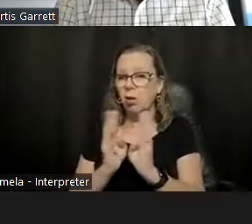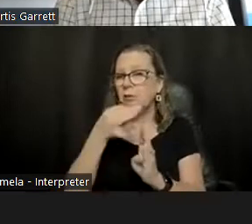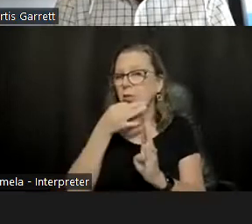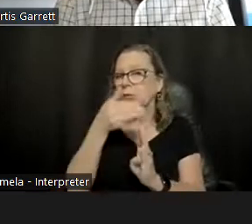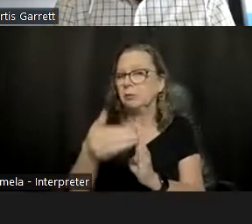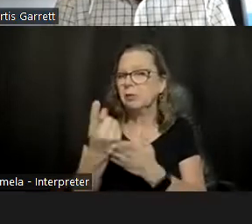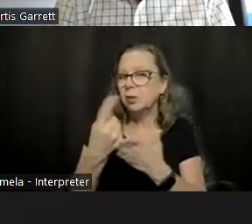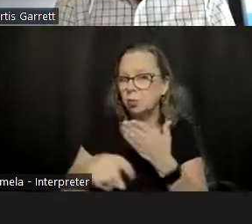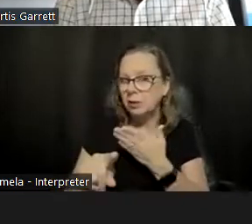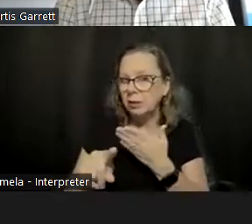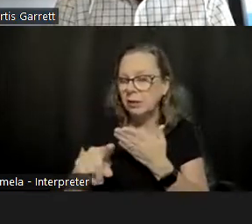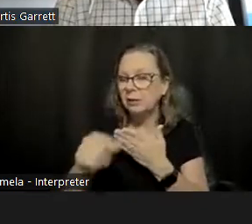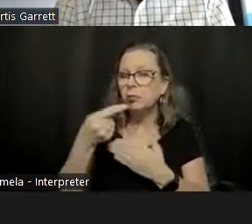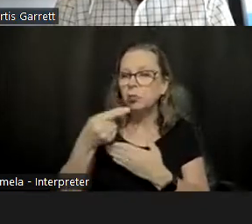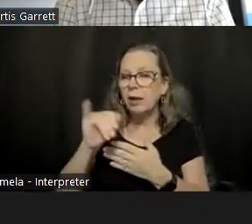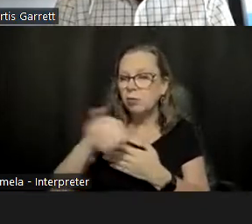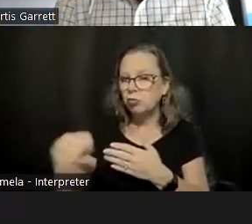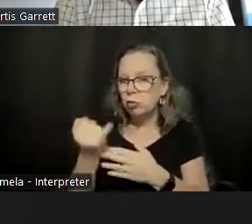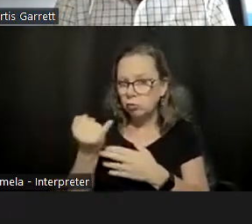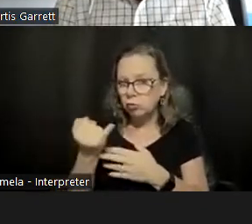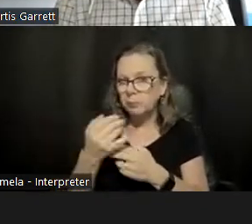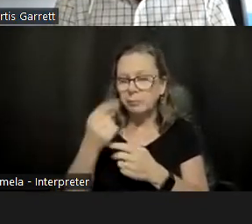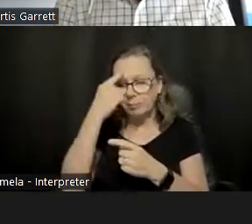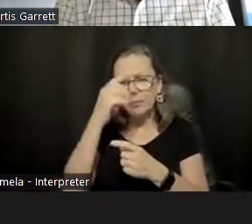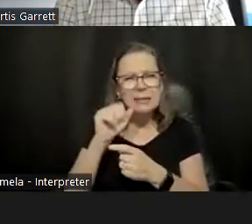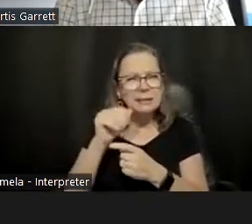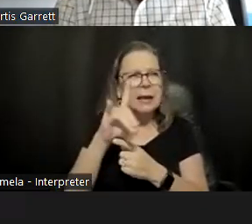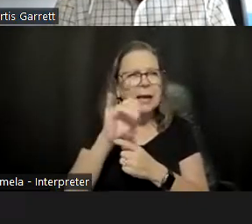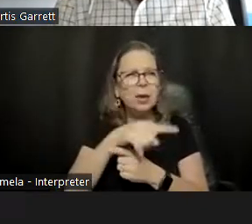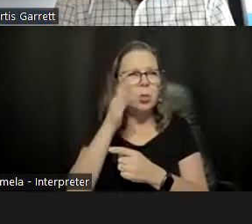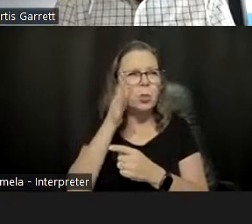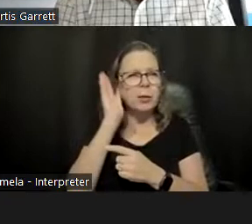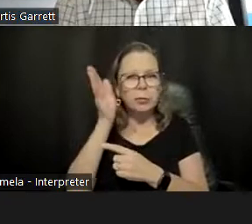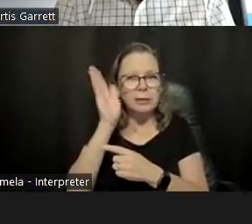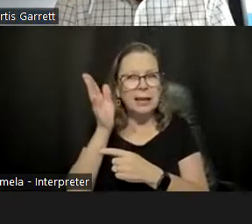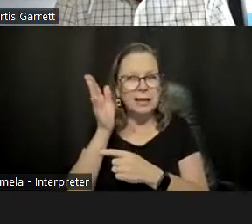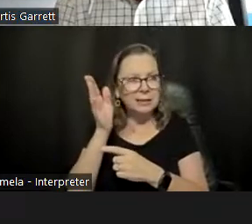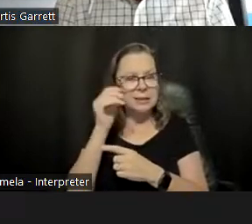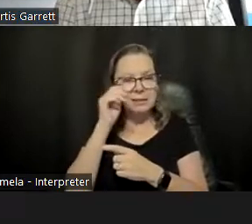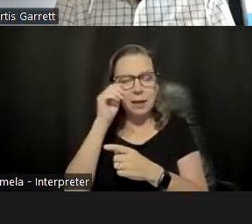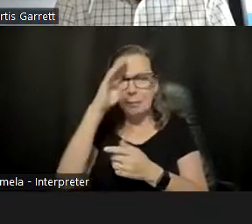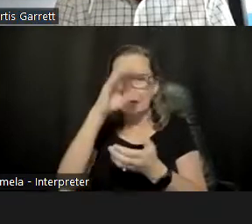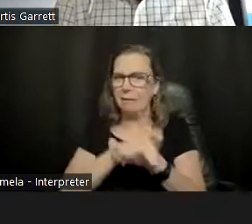week in Grand Junction, and I think Sadie, you'll be presenting at that, I believe.